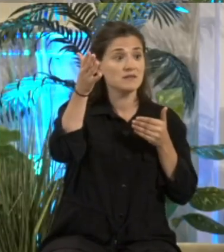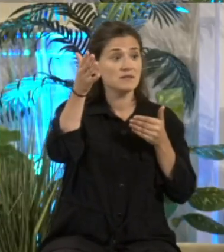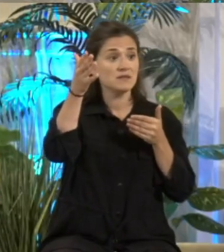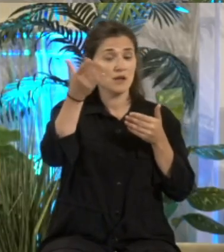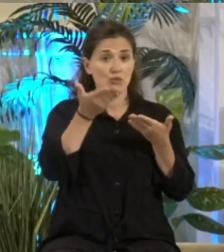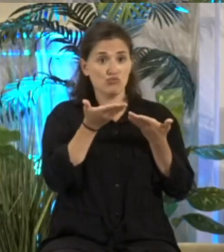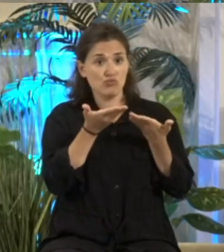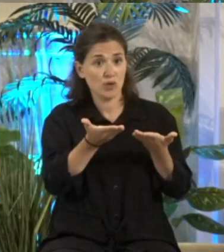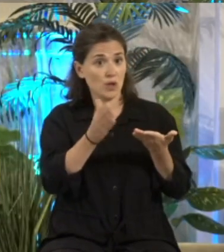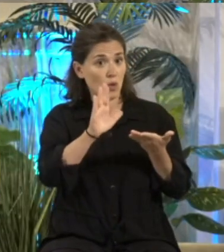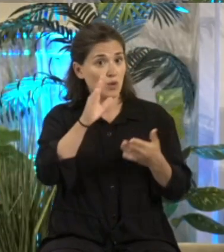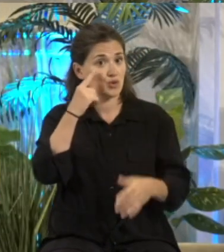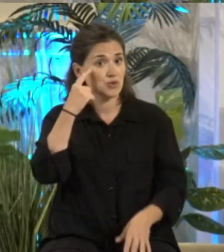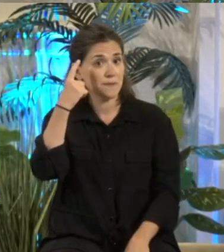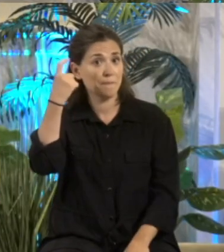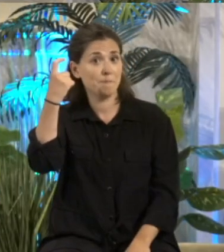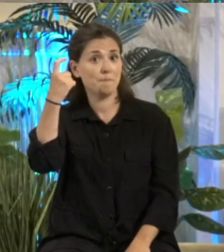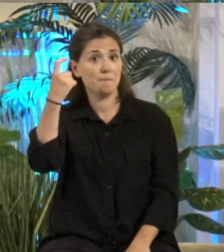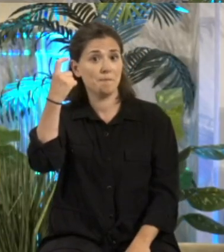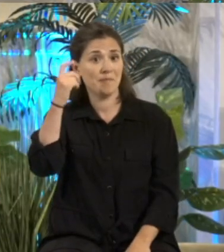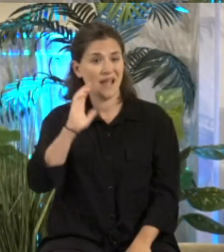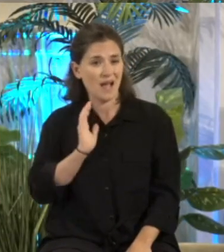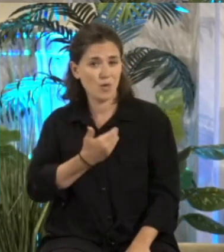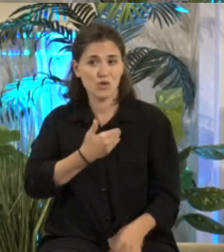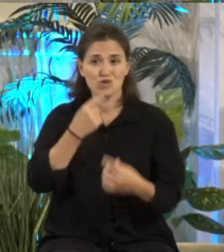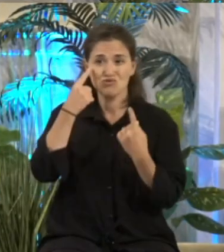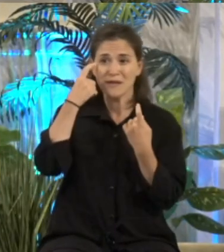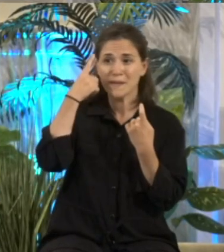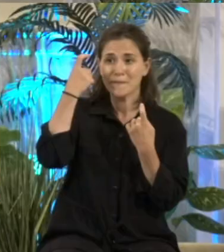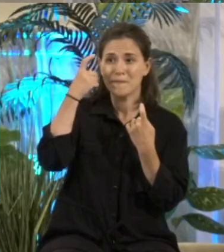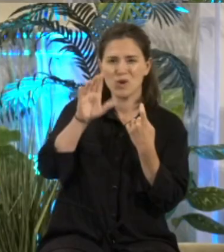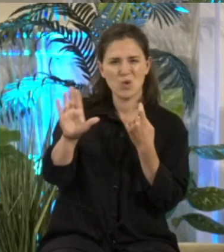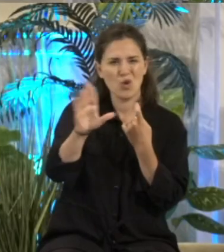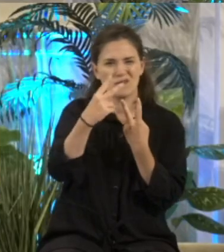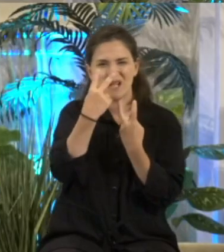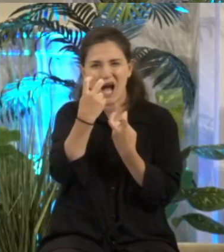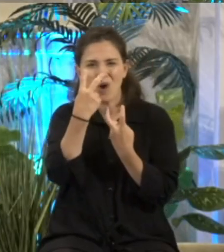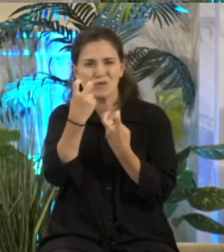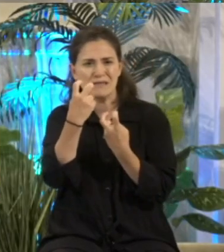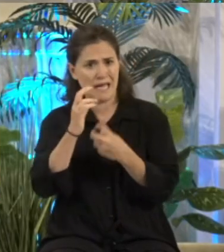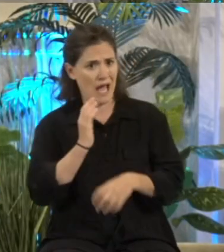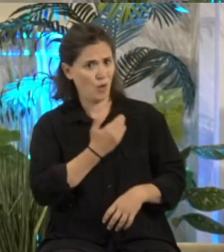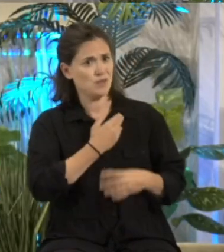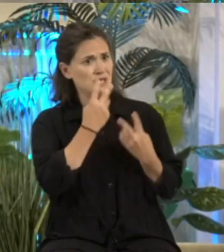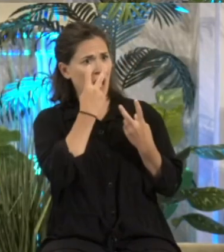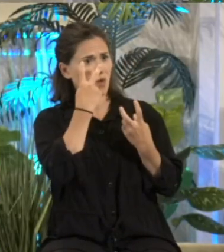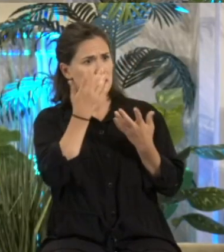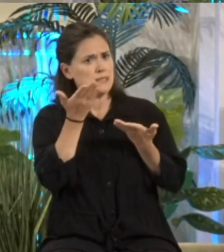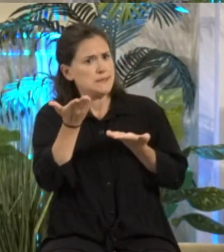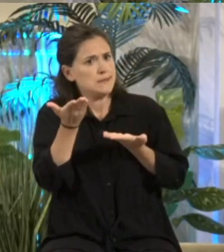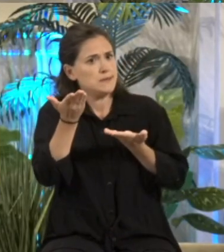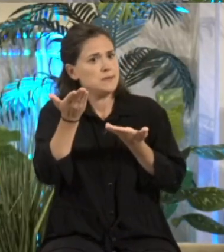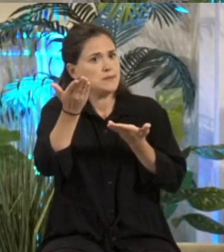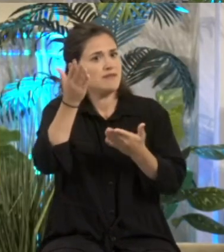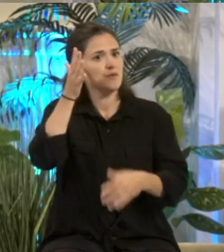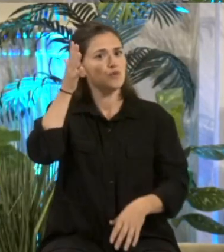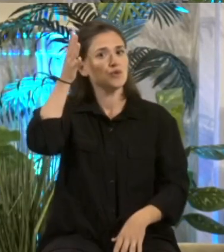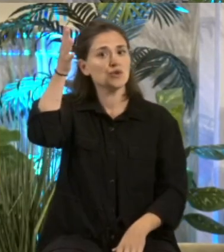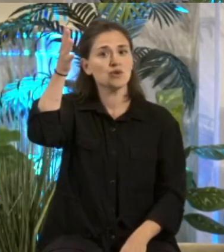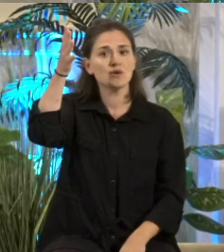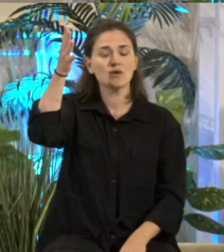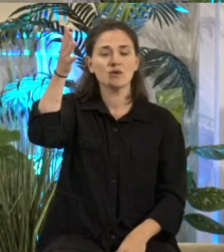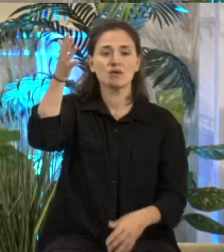your dreams and our dreams and your doubts and our doubts and new